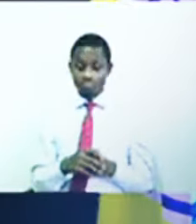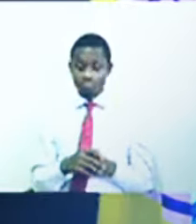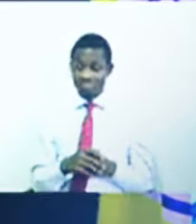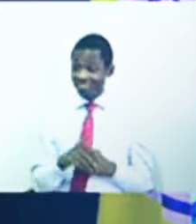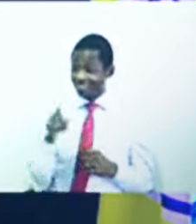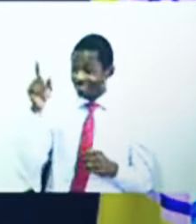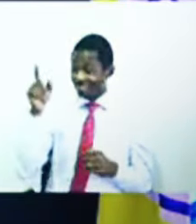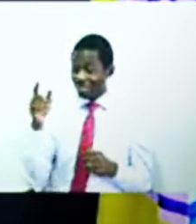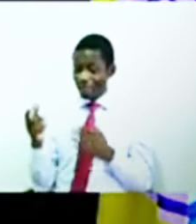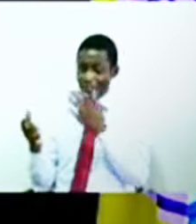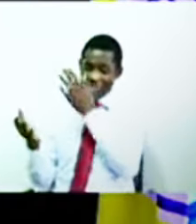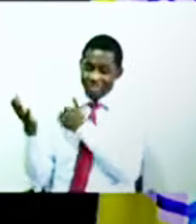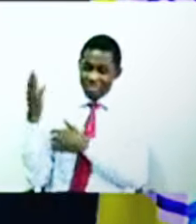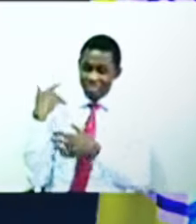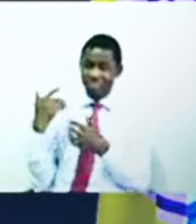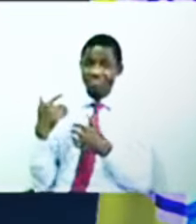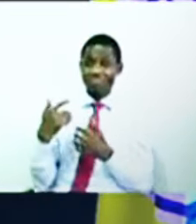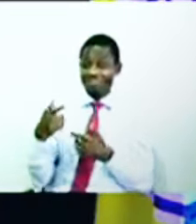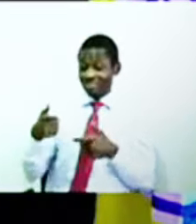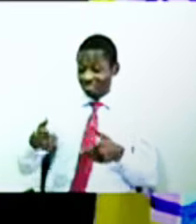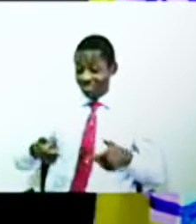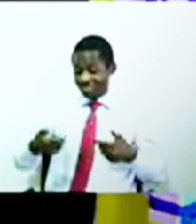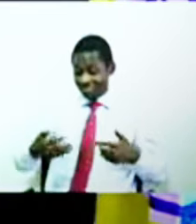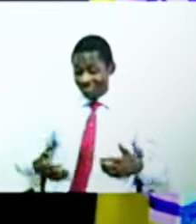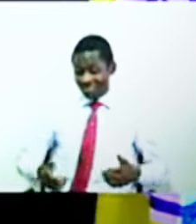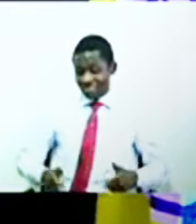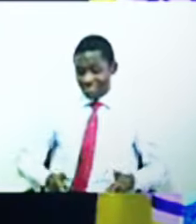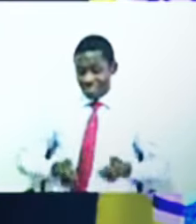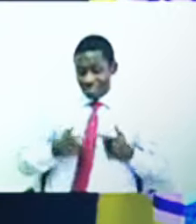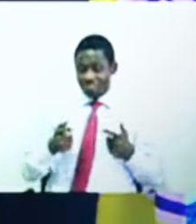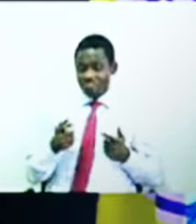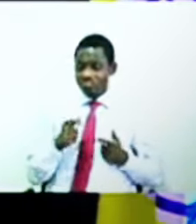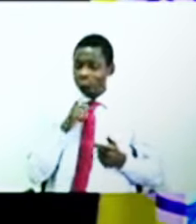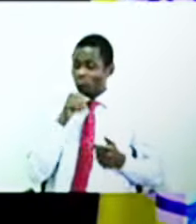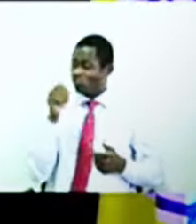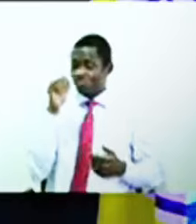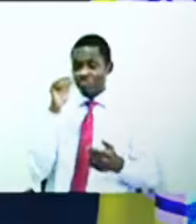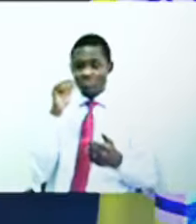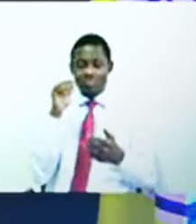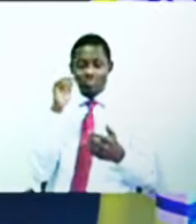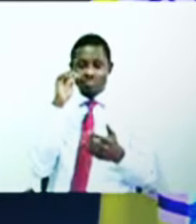bachelor. Not me, you see, Jenny. I was